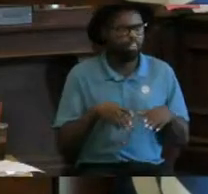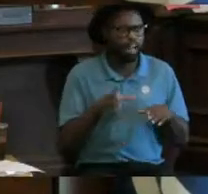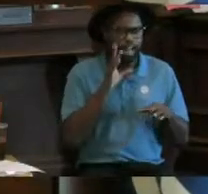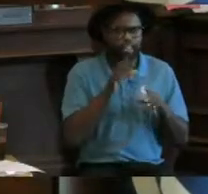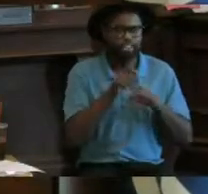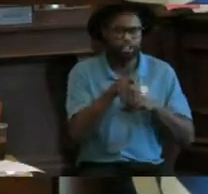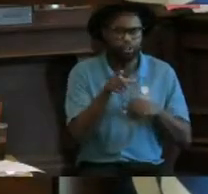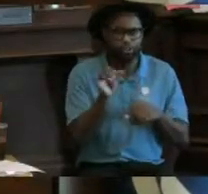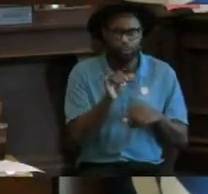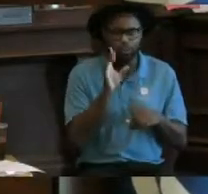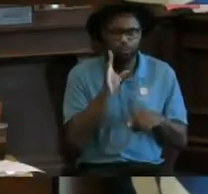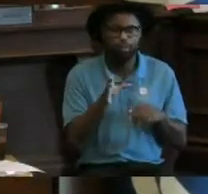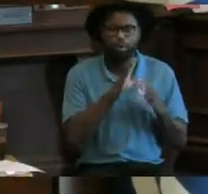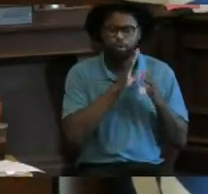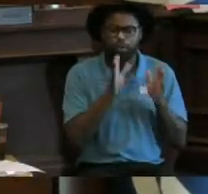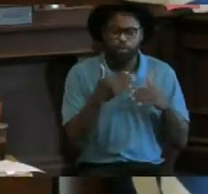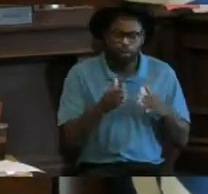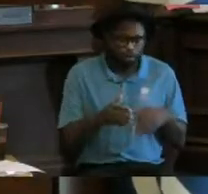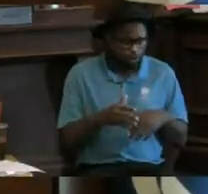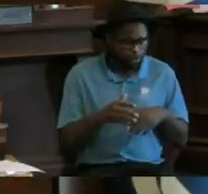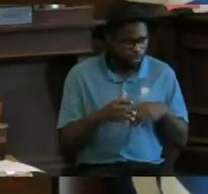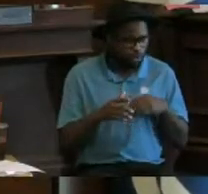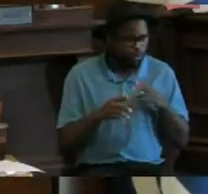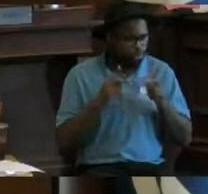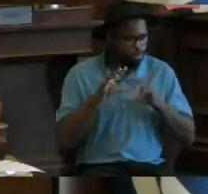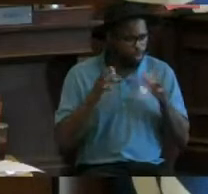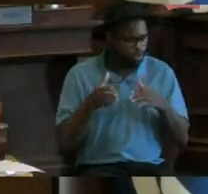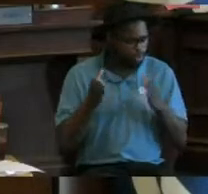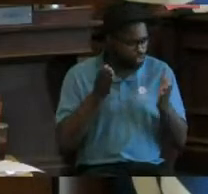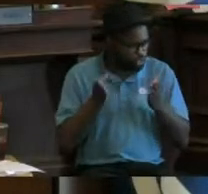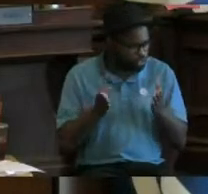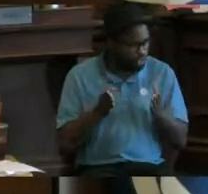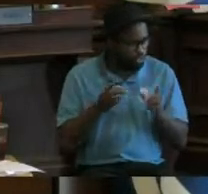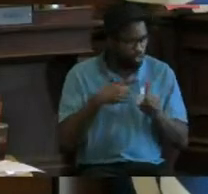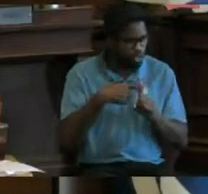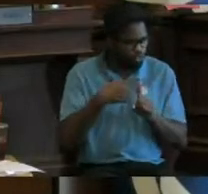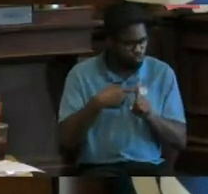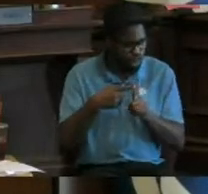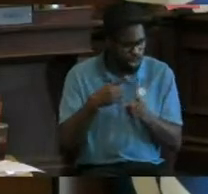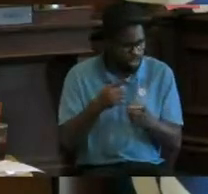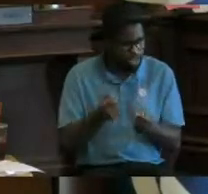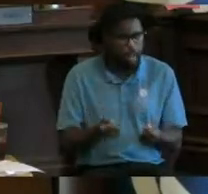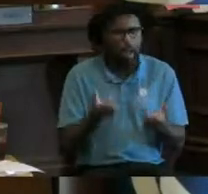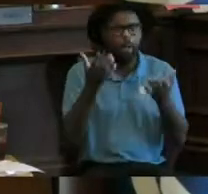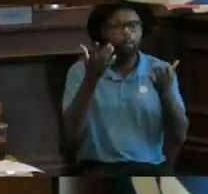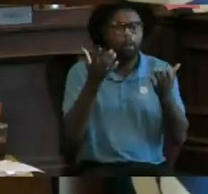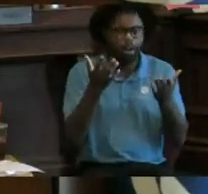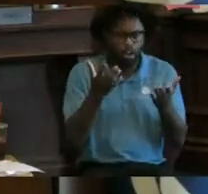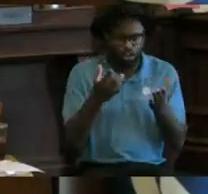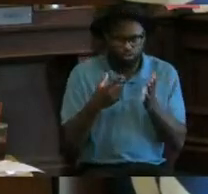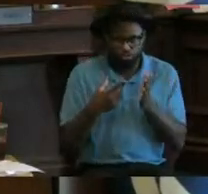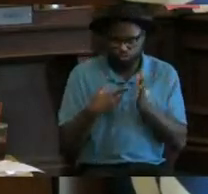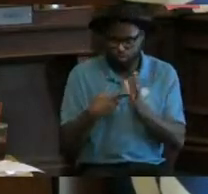well, but bedrooms, population served, what the rents will be and what percentage of income